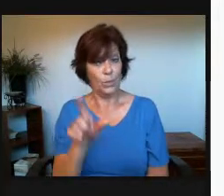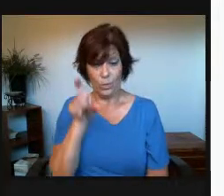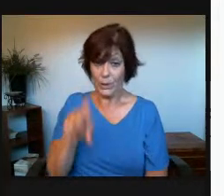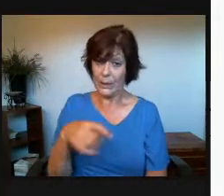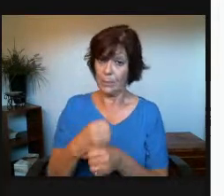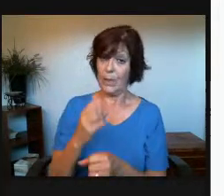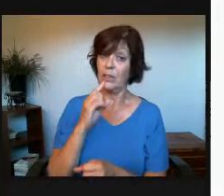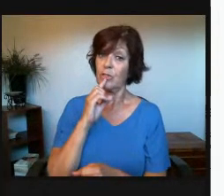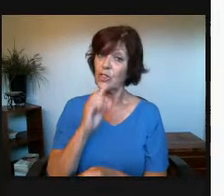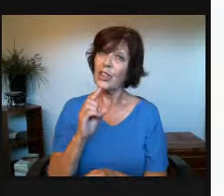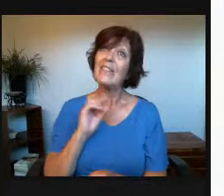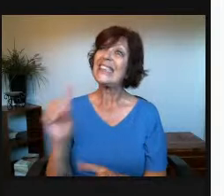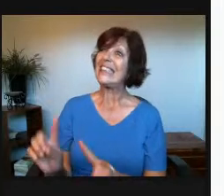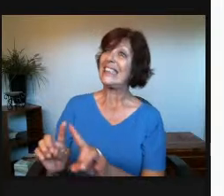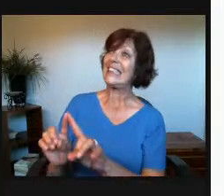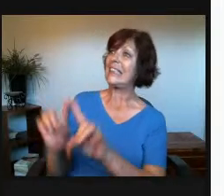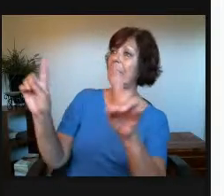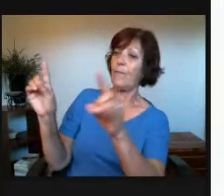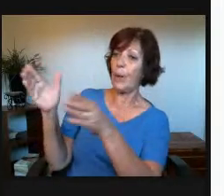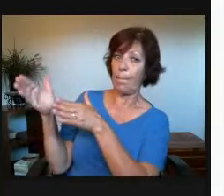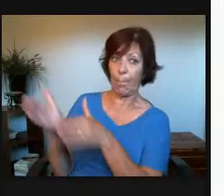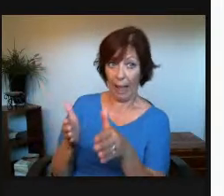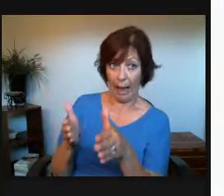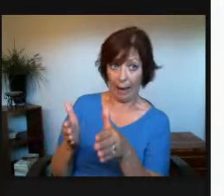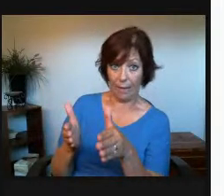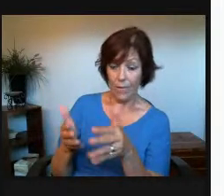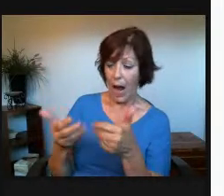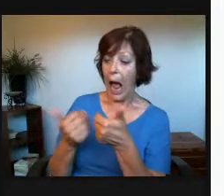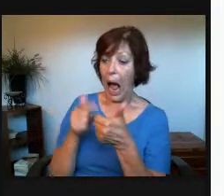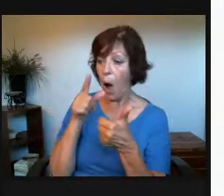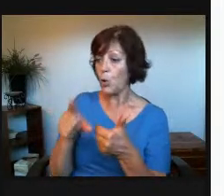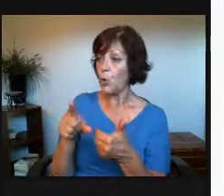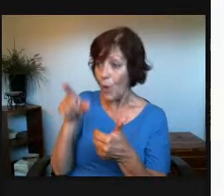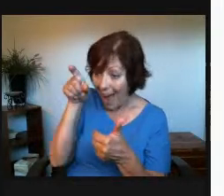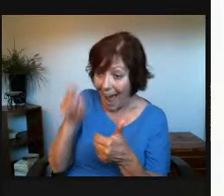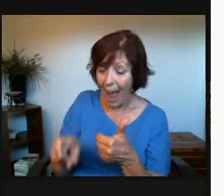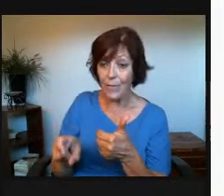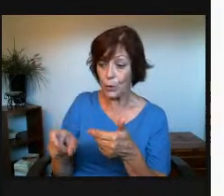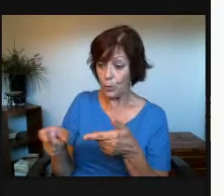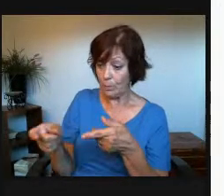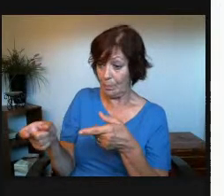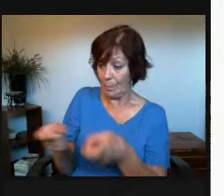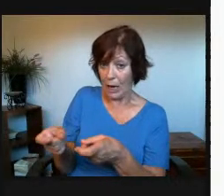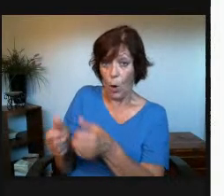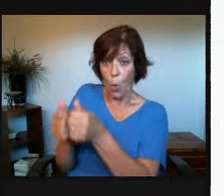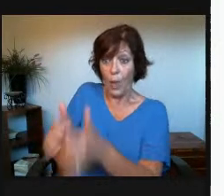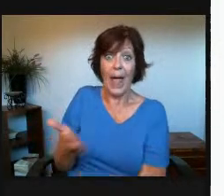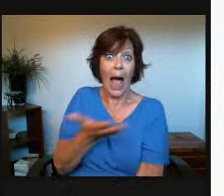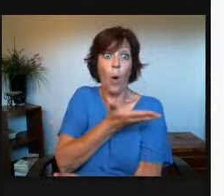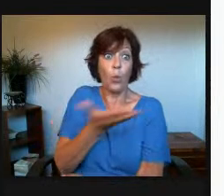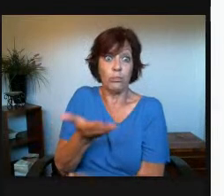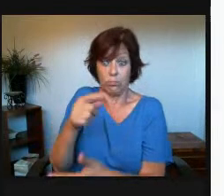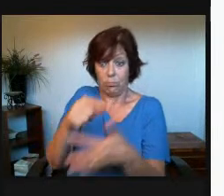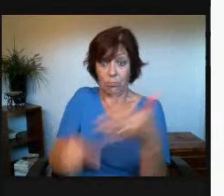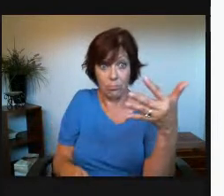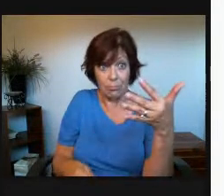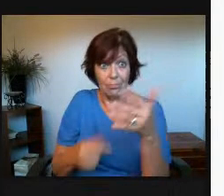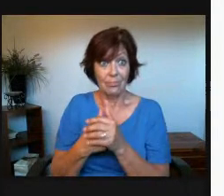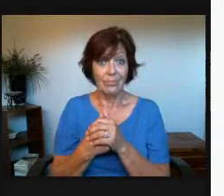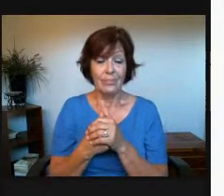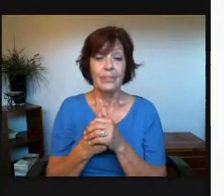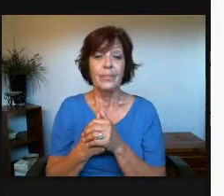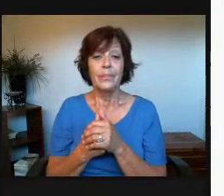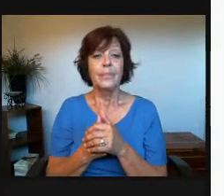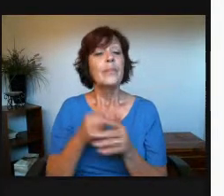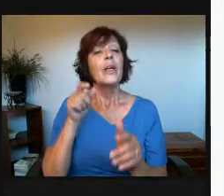make alternative arrangements for the way you're going to have to manage without those services. You